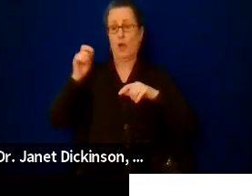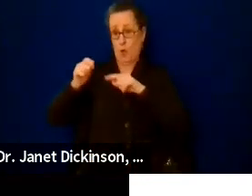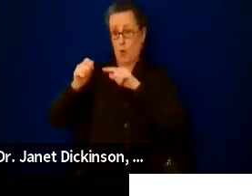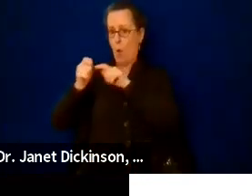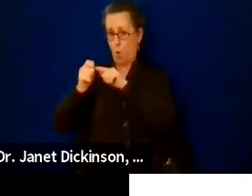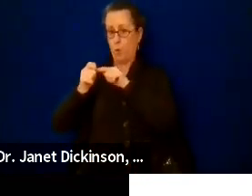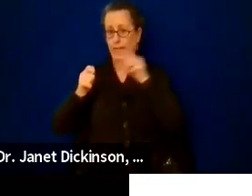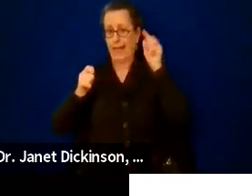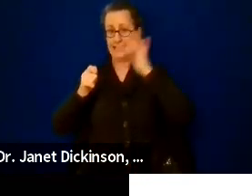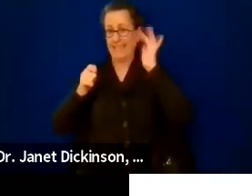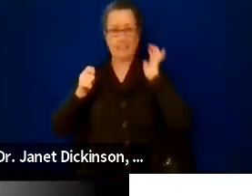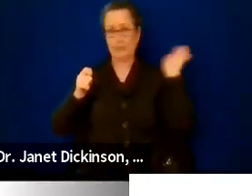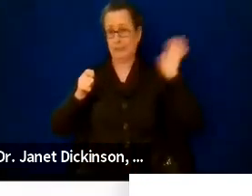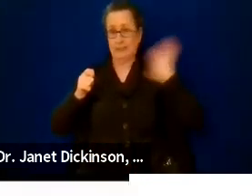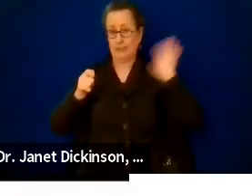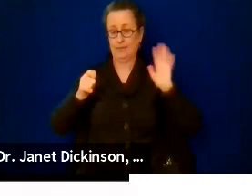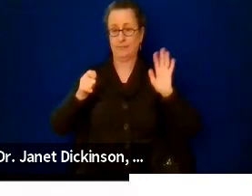put up your nose.